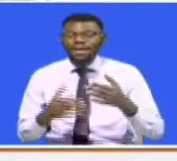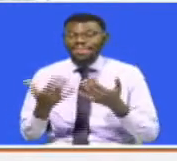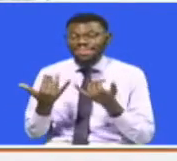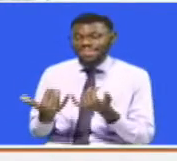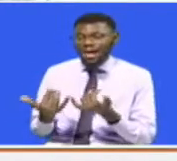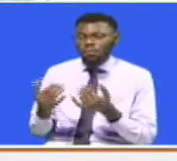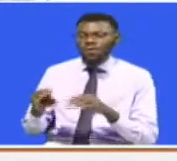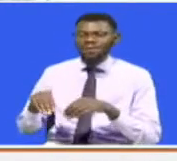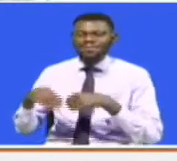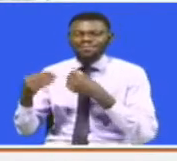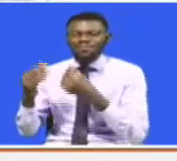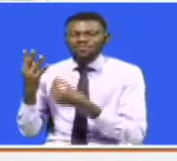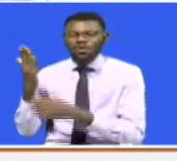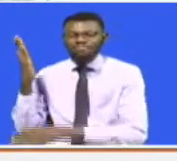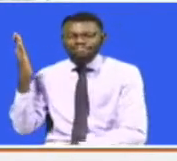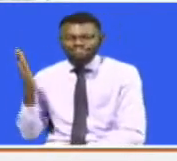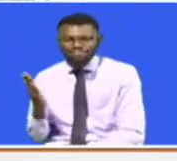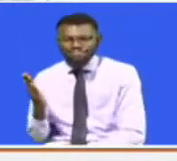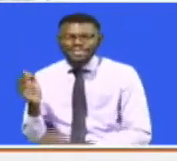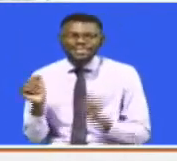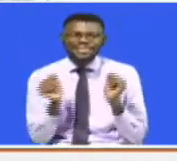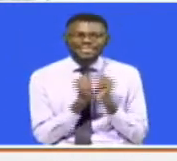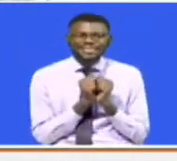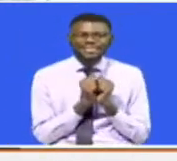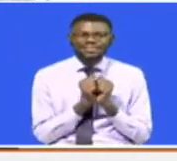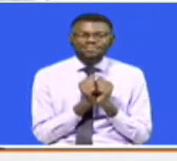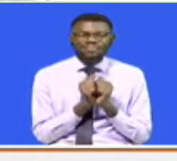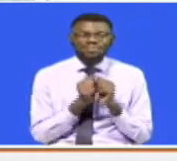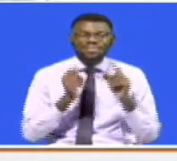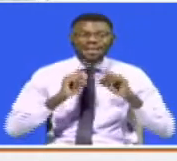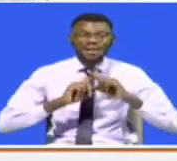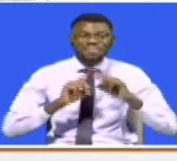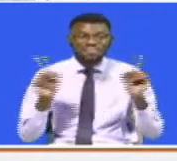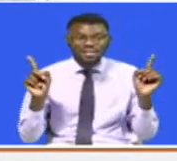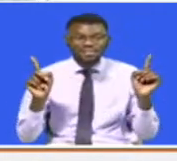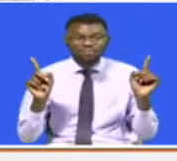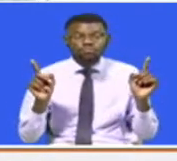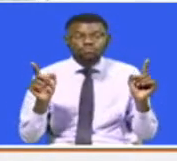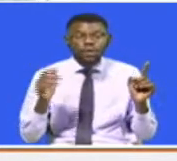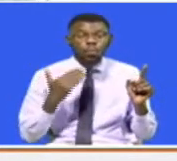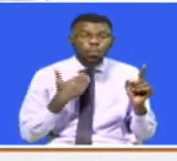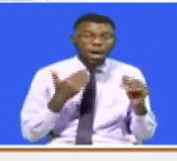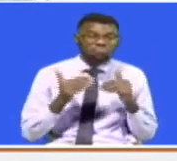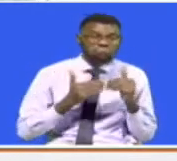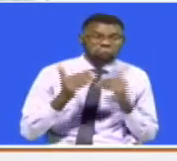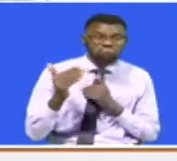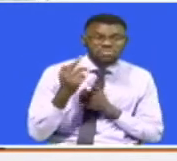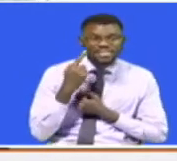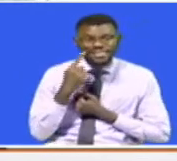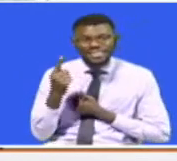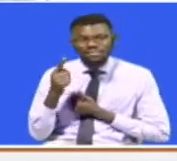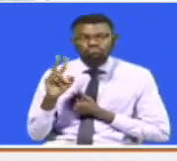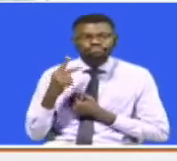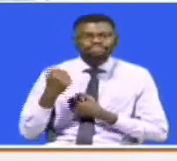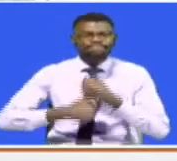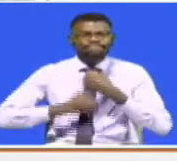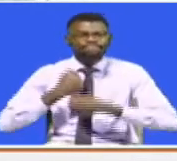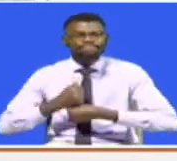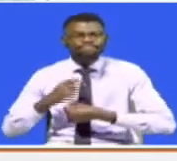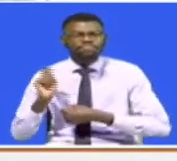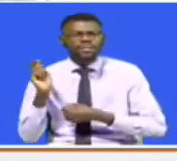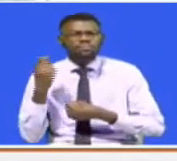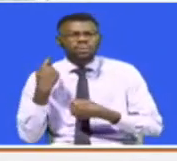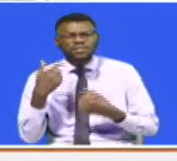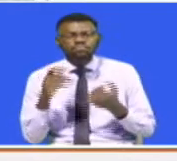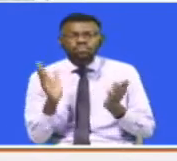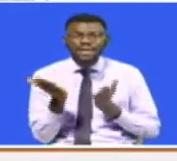him 4 in that rewarding scale. But eyes are set to see if the president in his second year will be able to deliver the